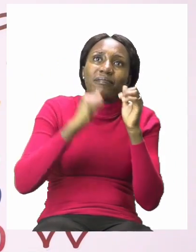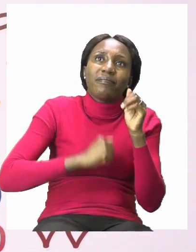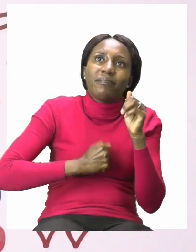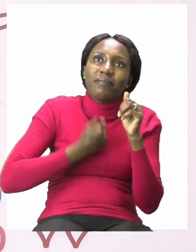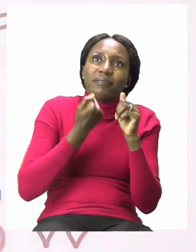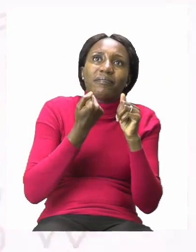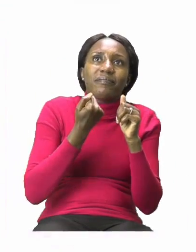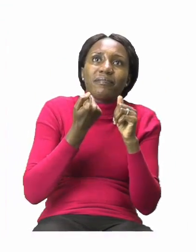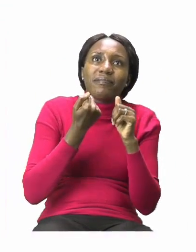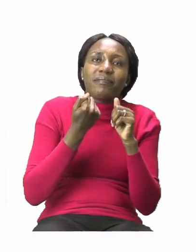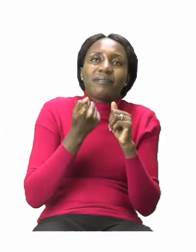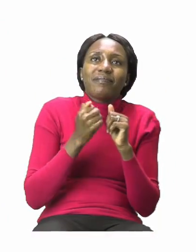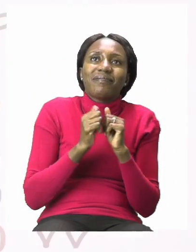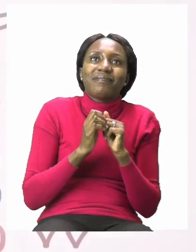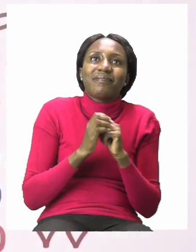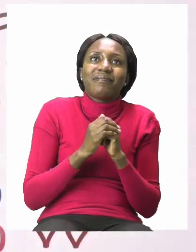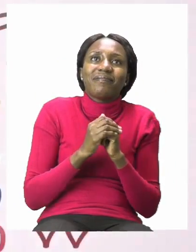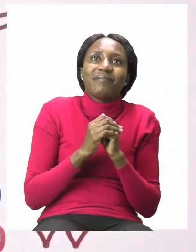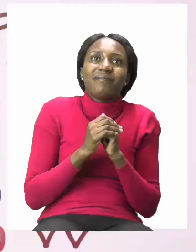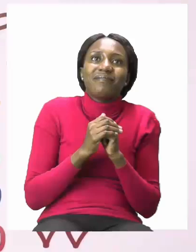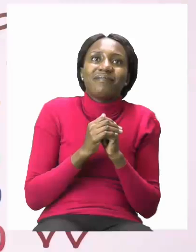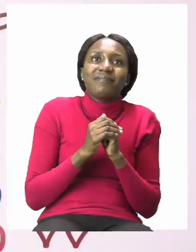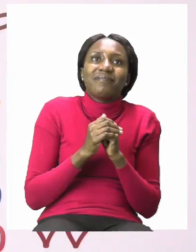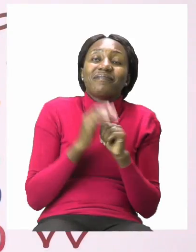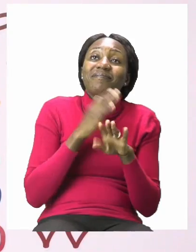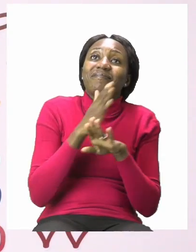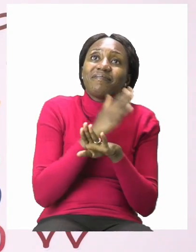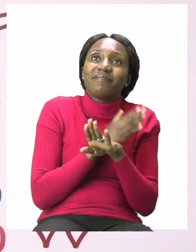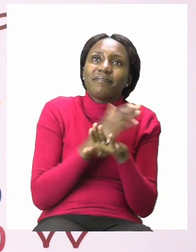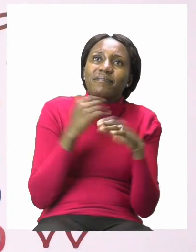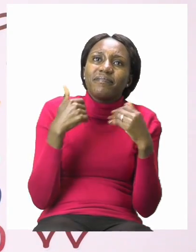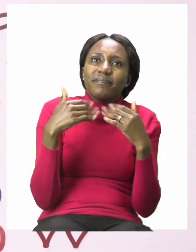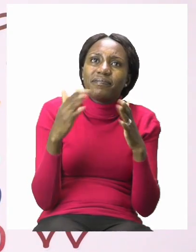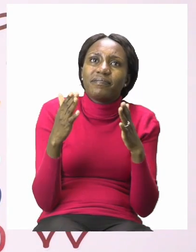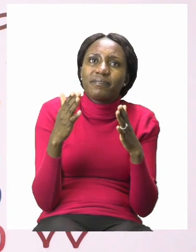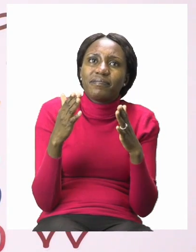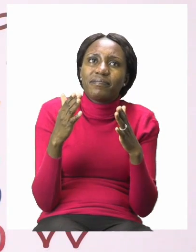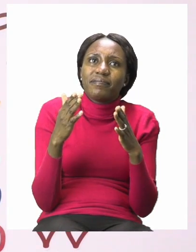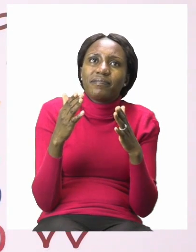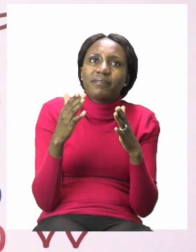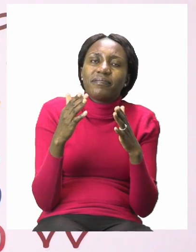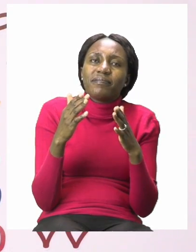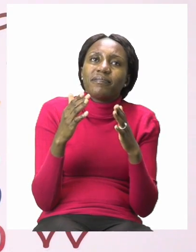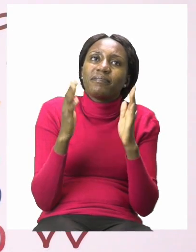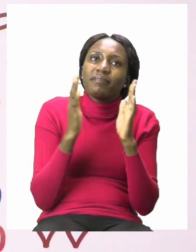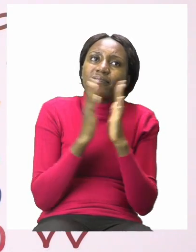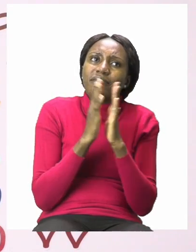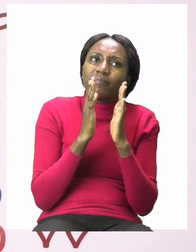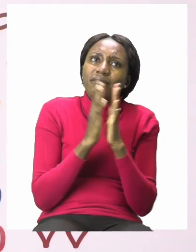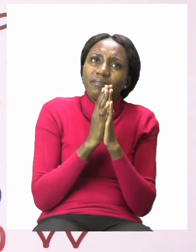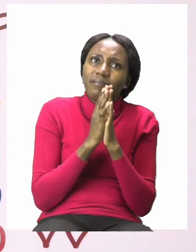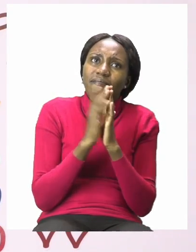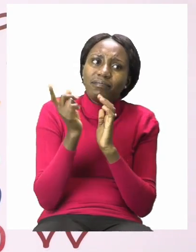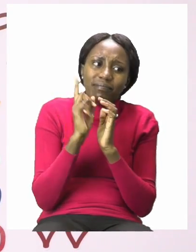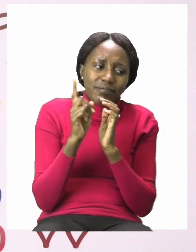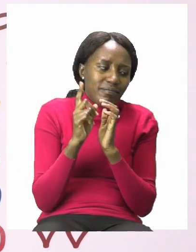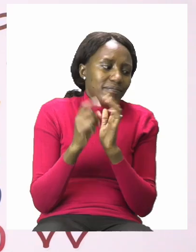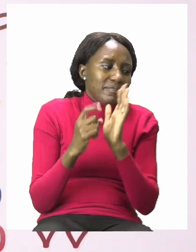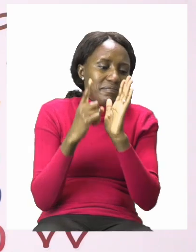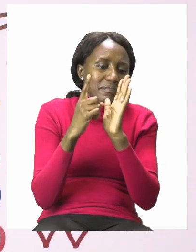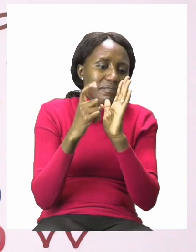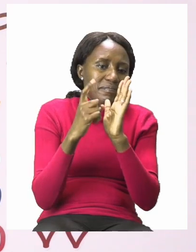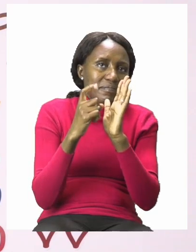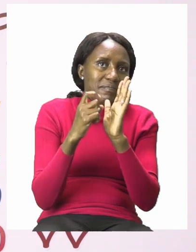My Home. And before we get into any lessons, boys and girls, we need to